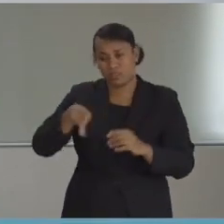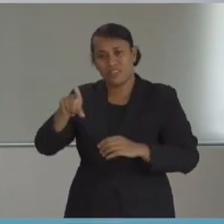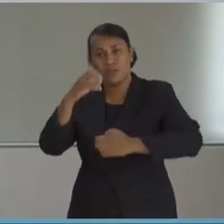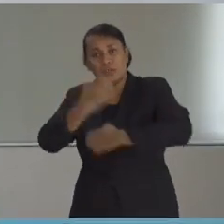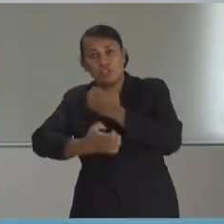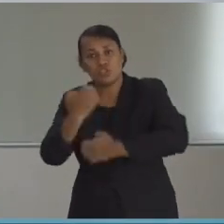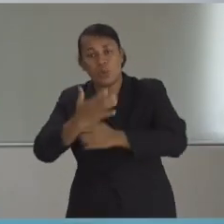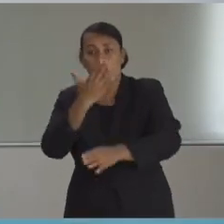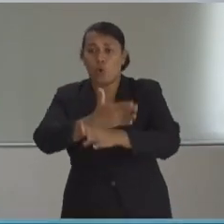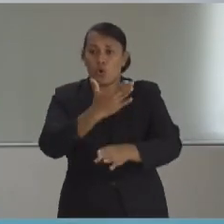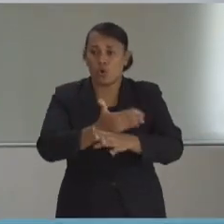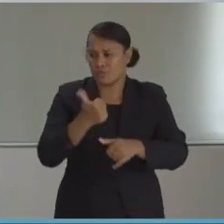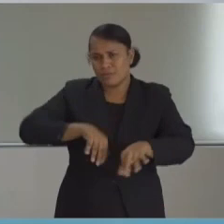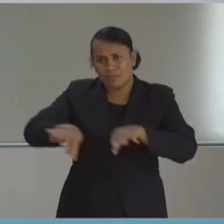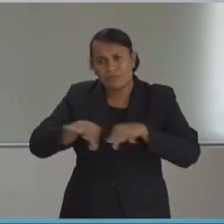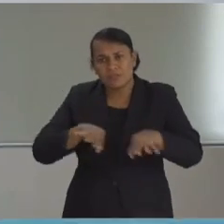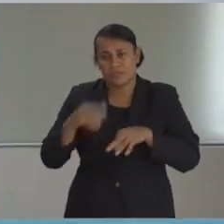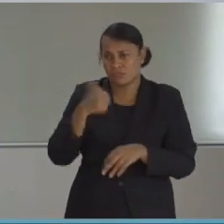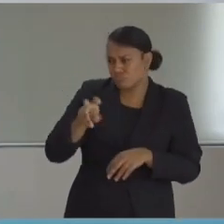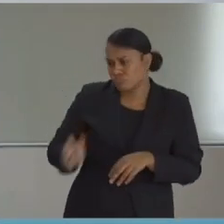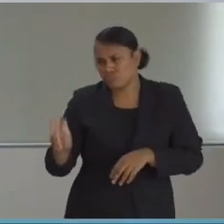logistics, transportation, and so forth.